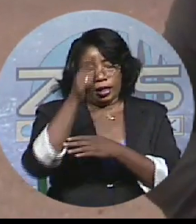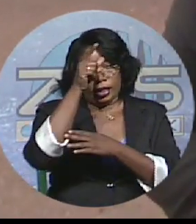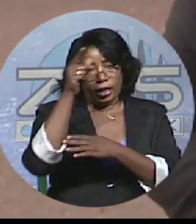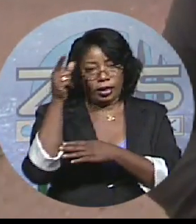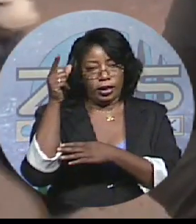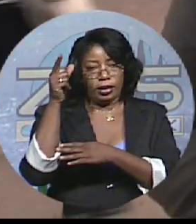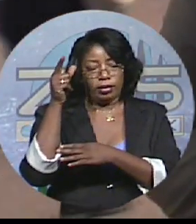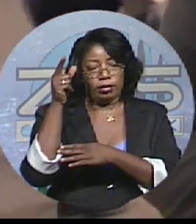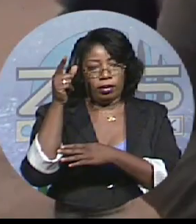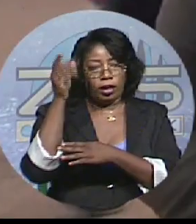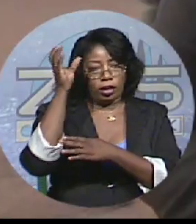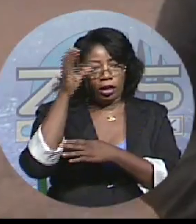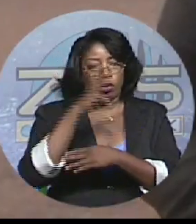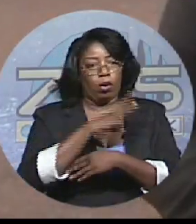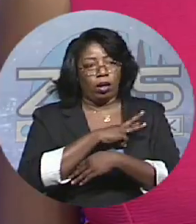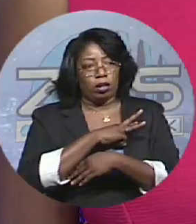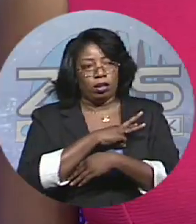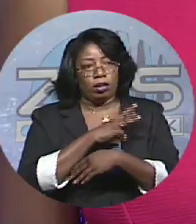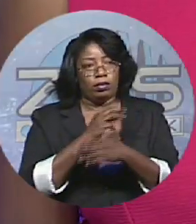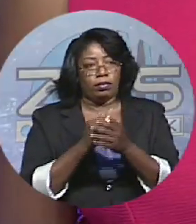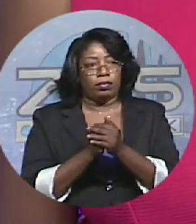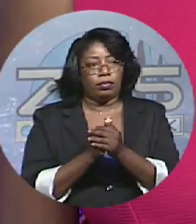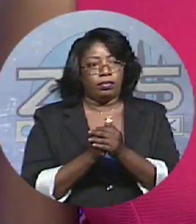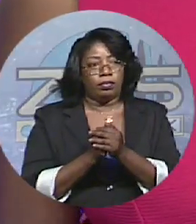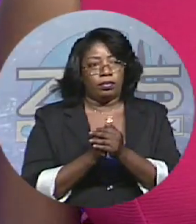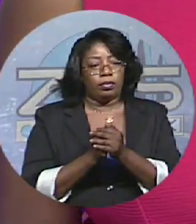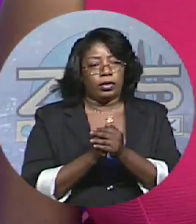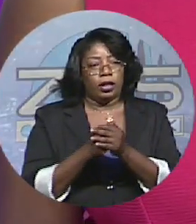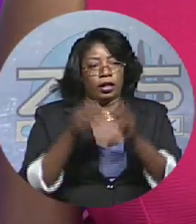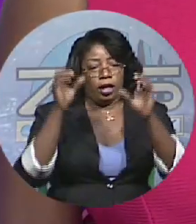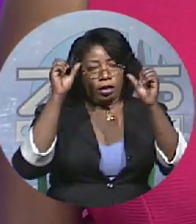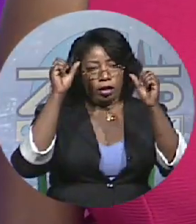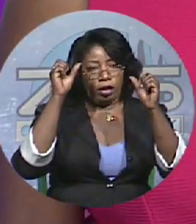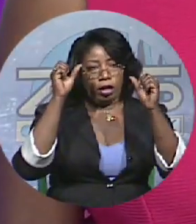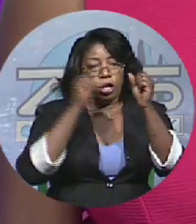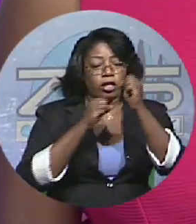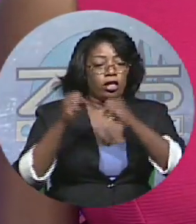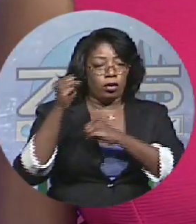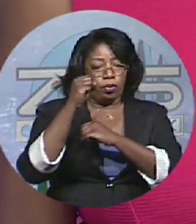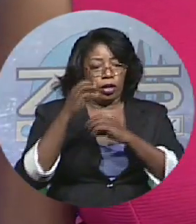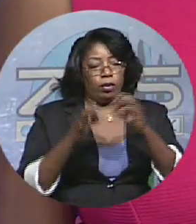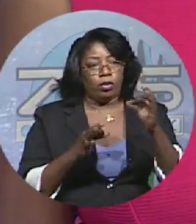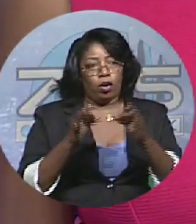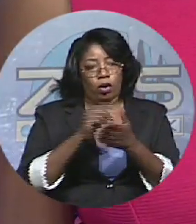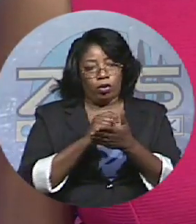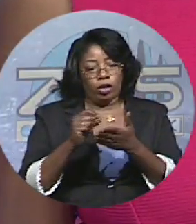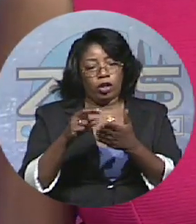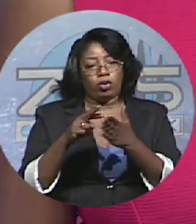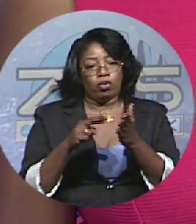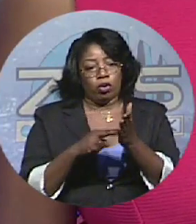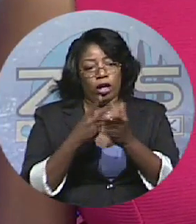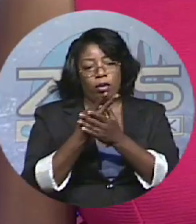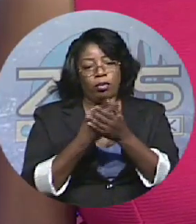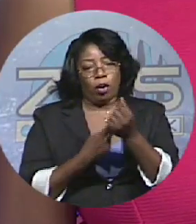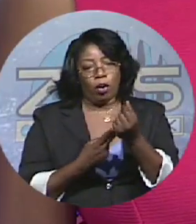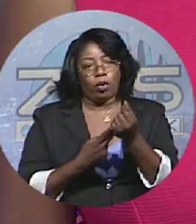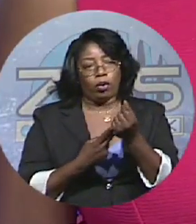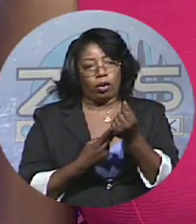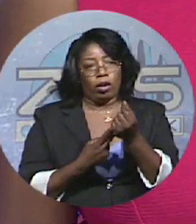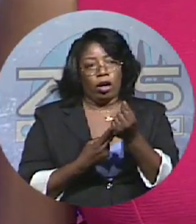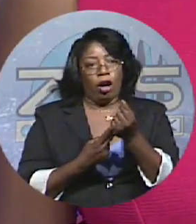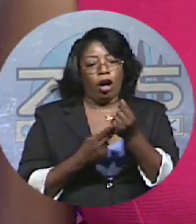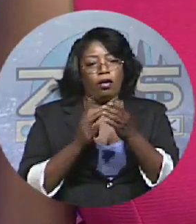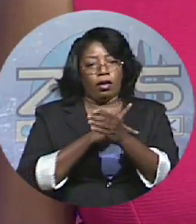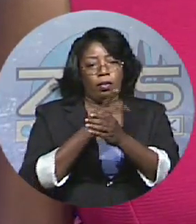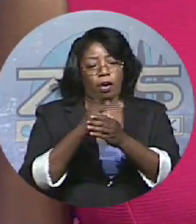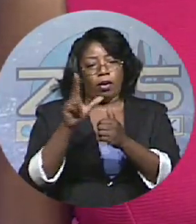Clint Watson, ZNS Network News. The Supreme Court yesterday rendered its written ruling on both the appointment and powers